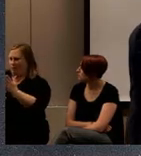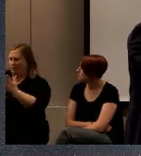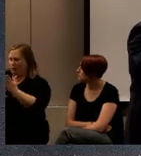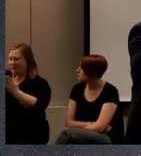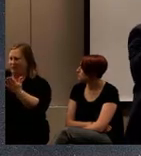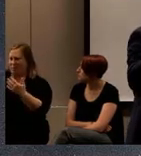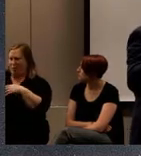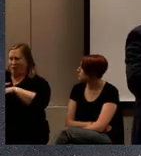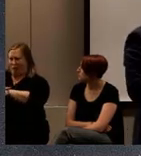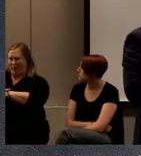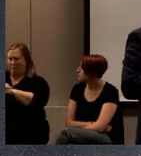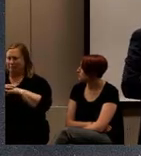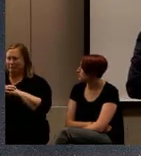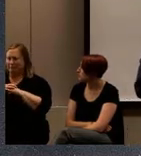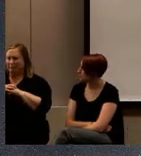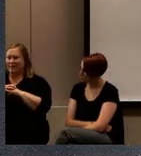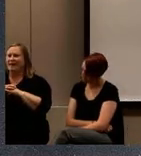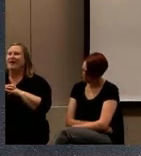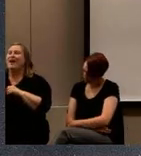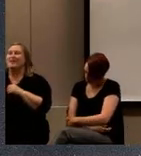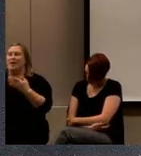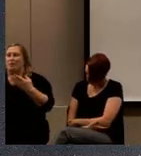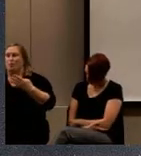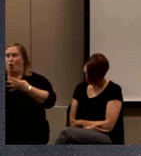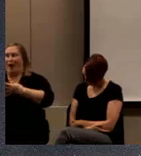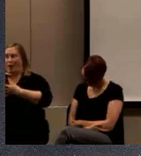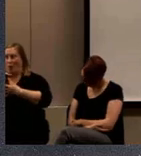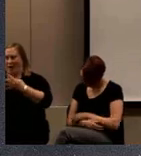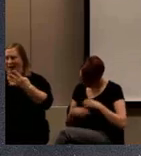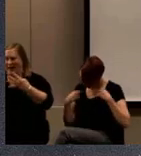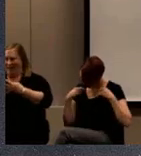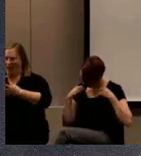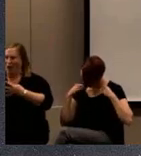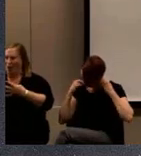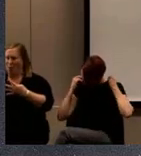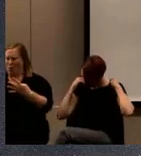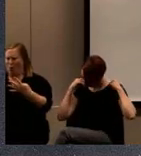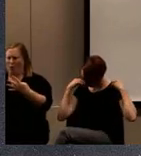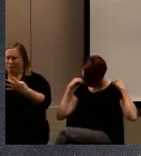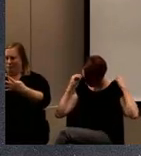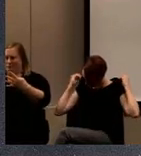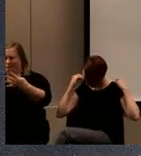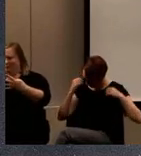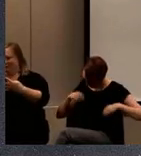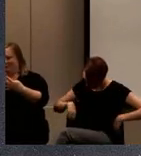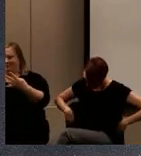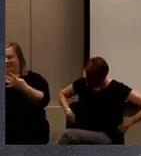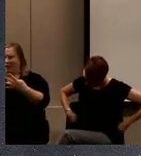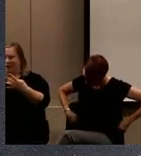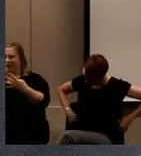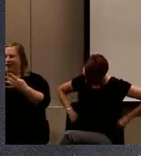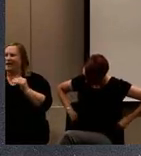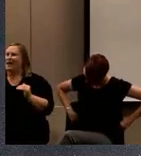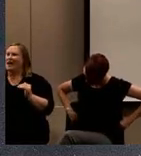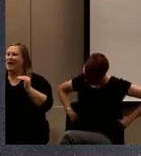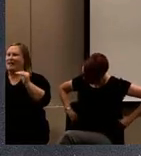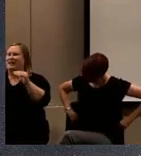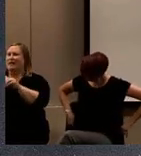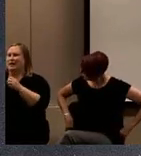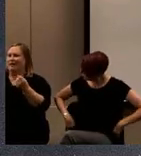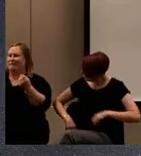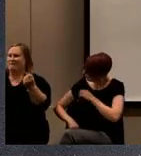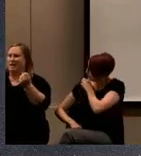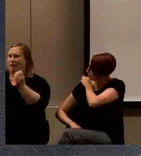area because one of our other priority issue areas that we're looking at in the last couple of years is advancements in vehicle